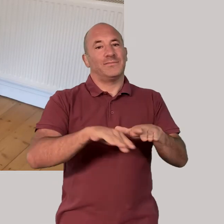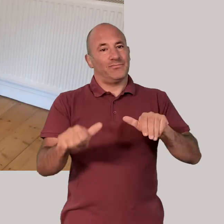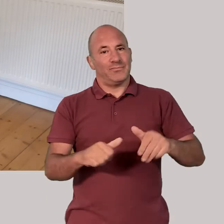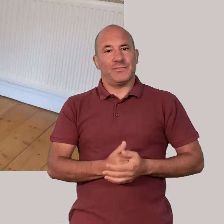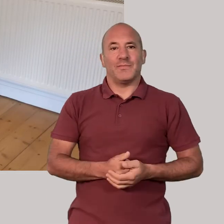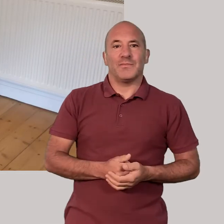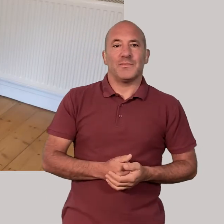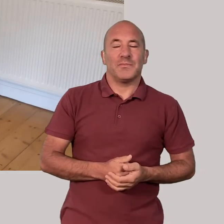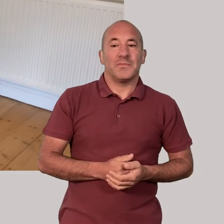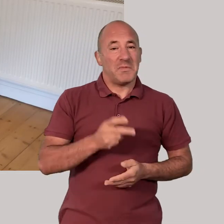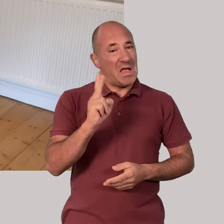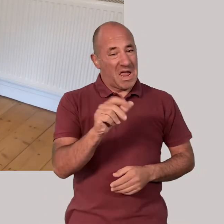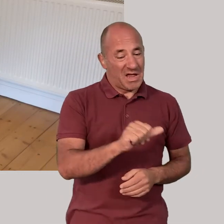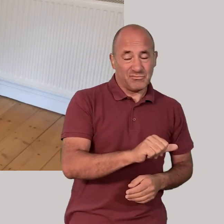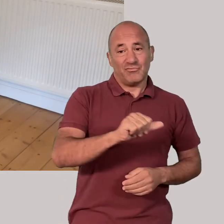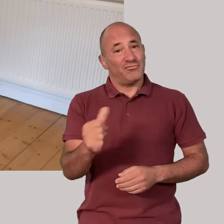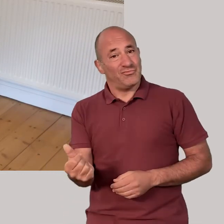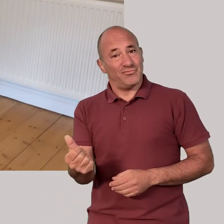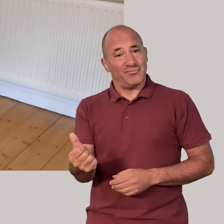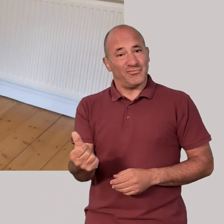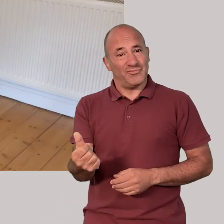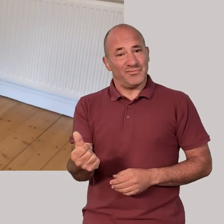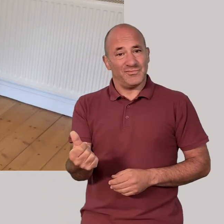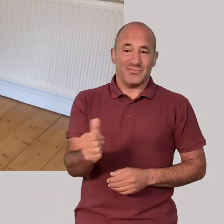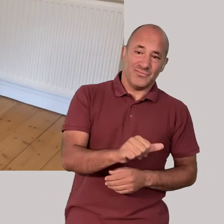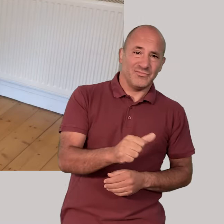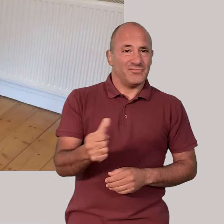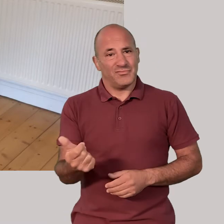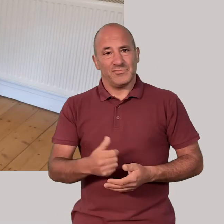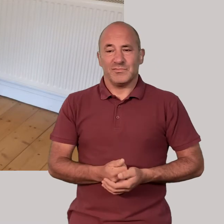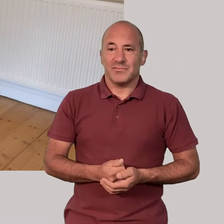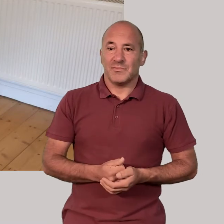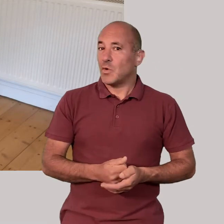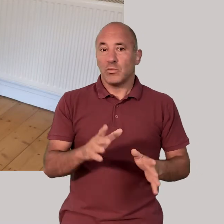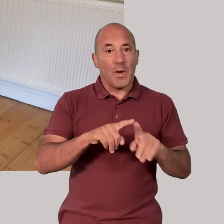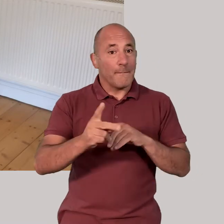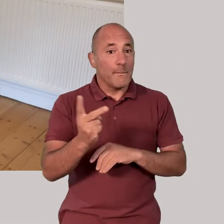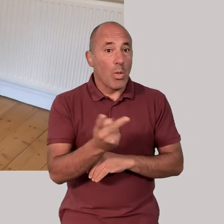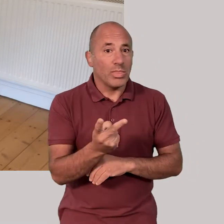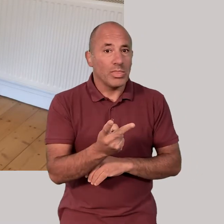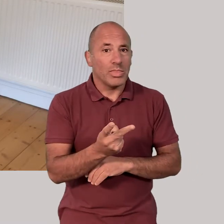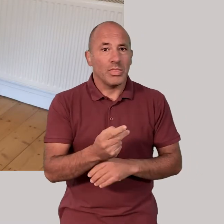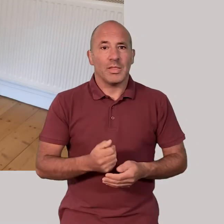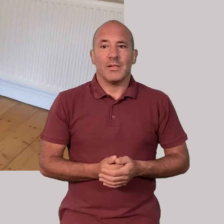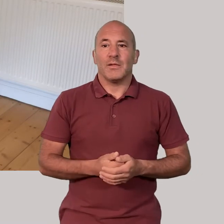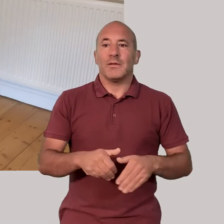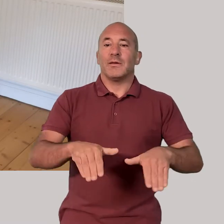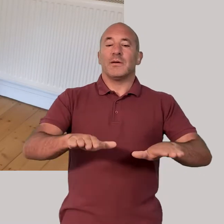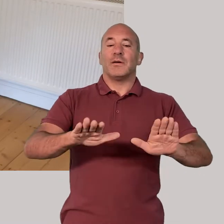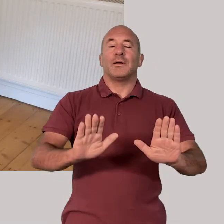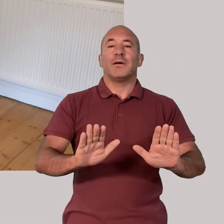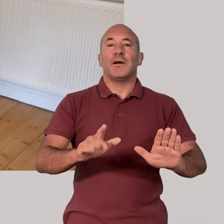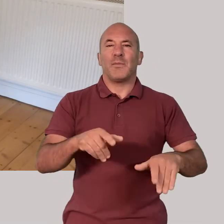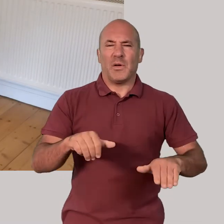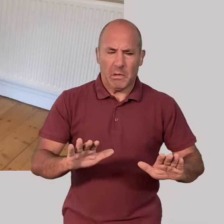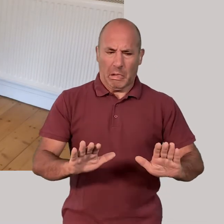and flat. And you might just want to repeat that on one leg or the other, or you could try both. Heel,